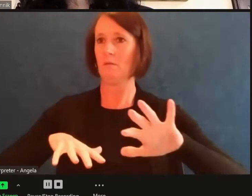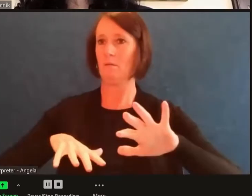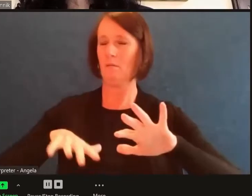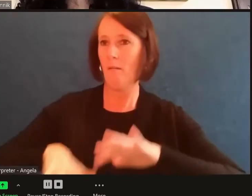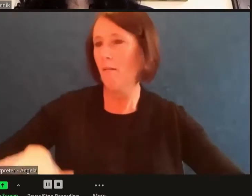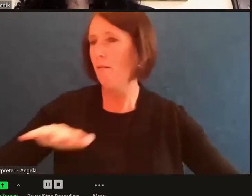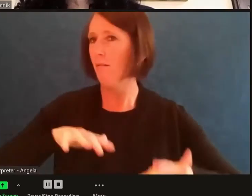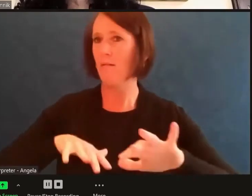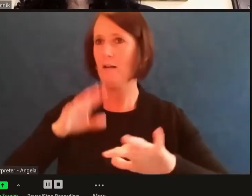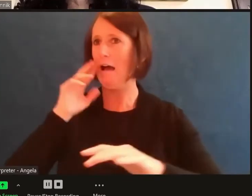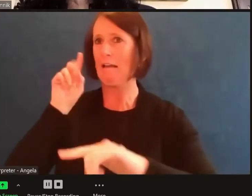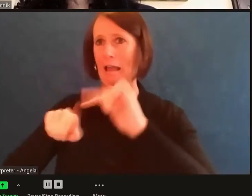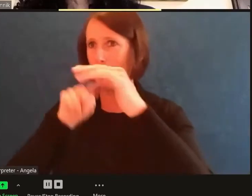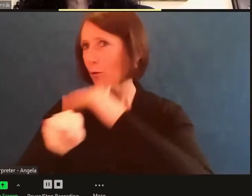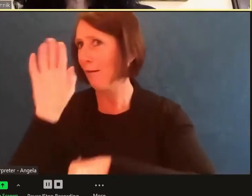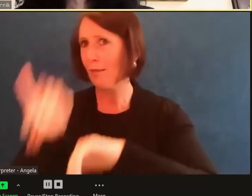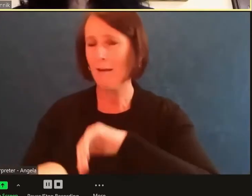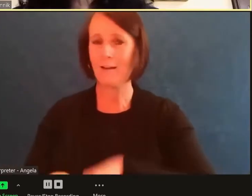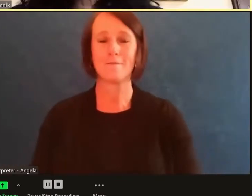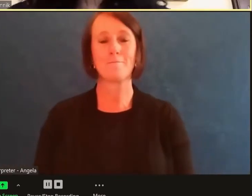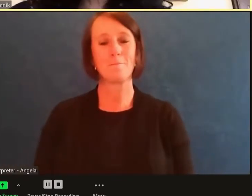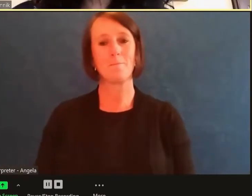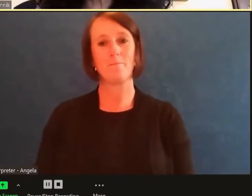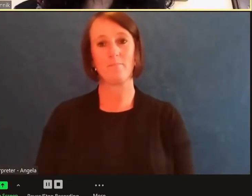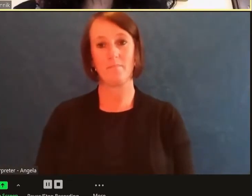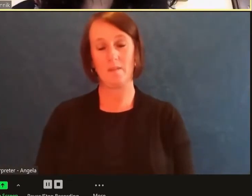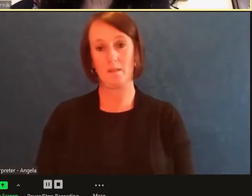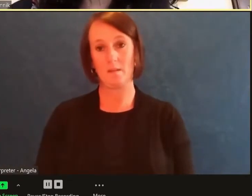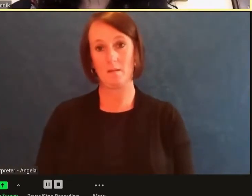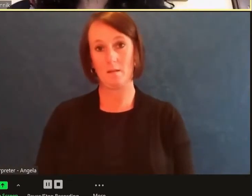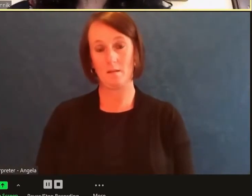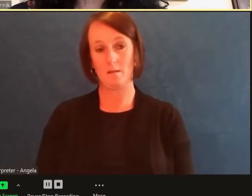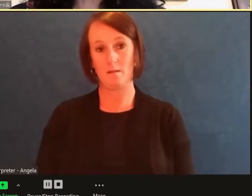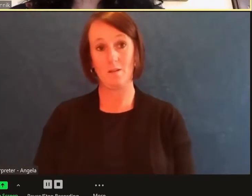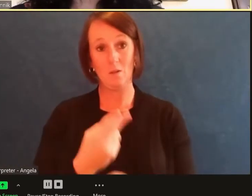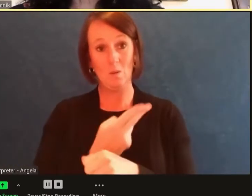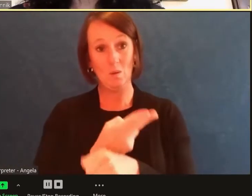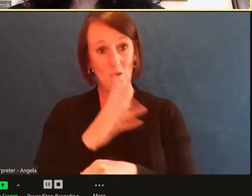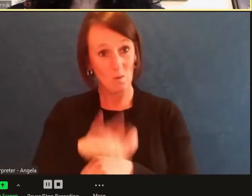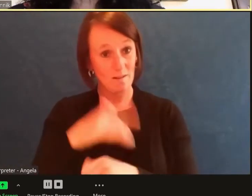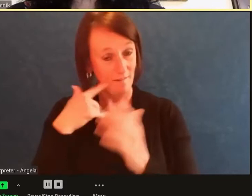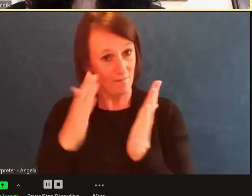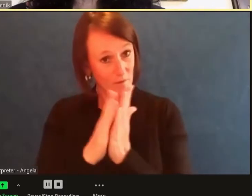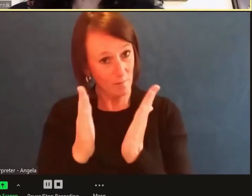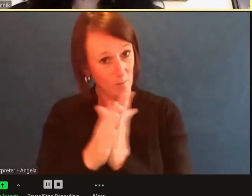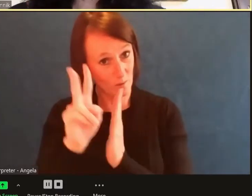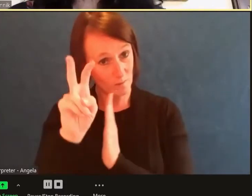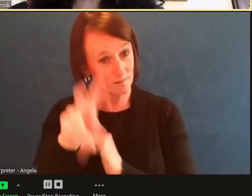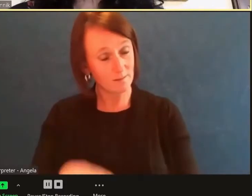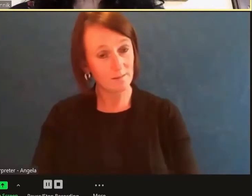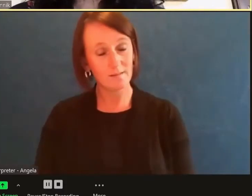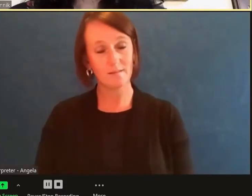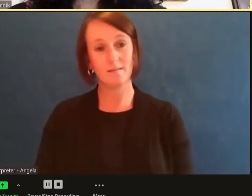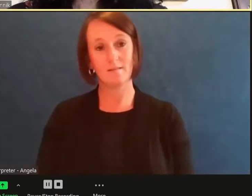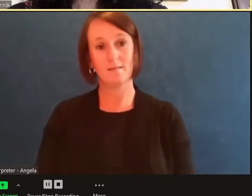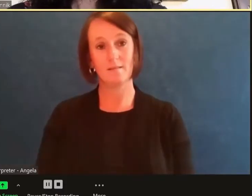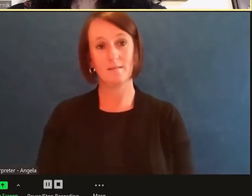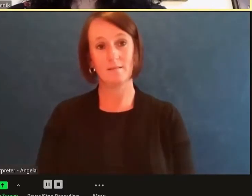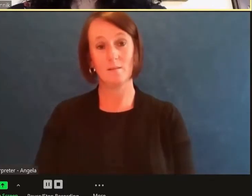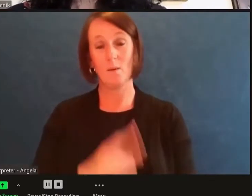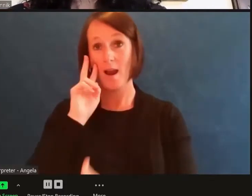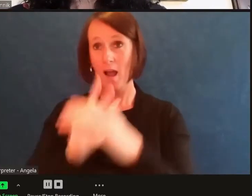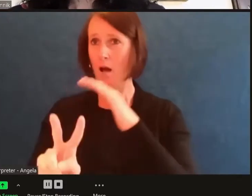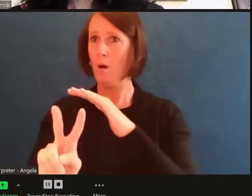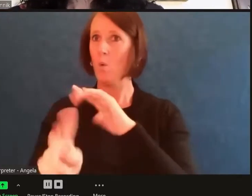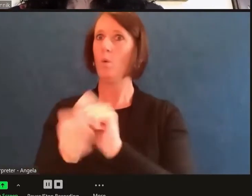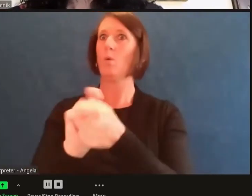sometimes. And do you try to pull that into your books too, where it's unpredictable, didn't see it coming? You've